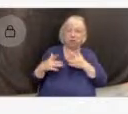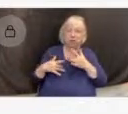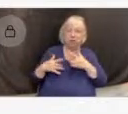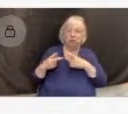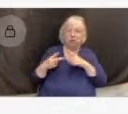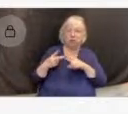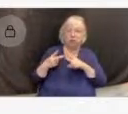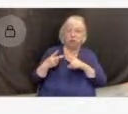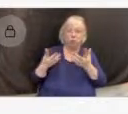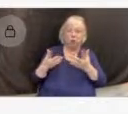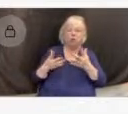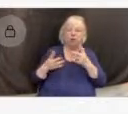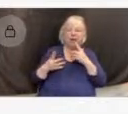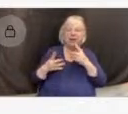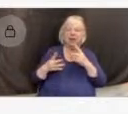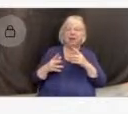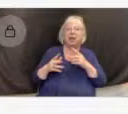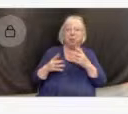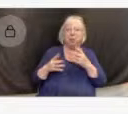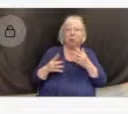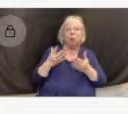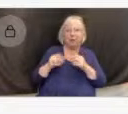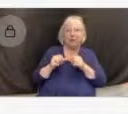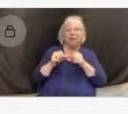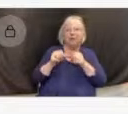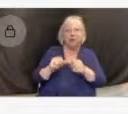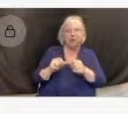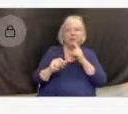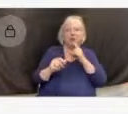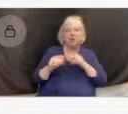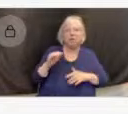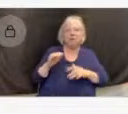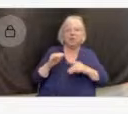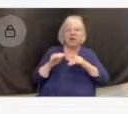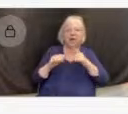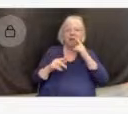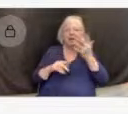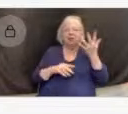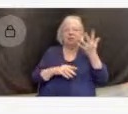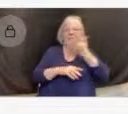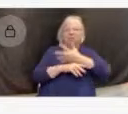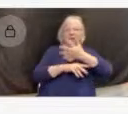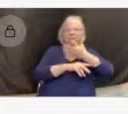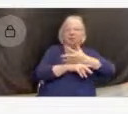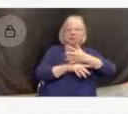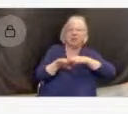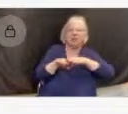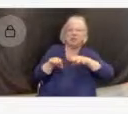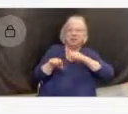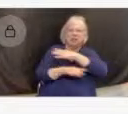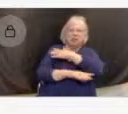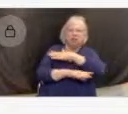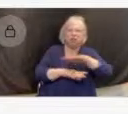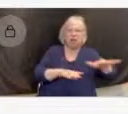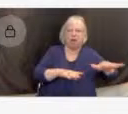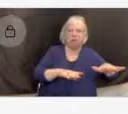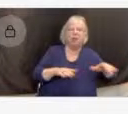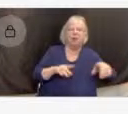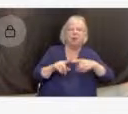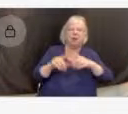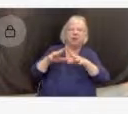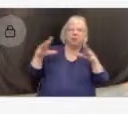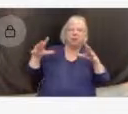will probably continue to be the flooding due to the clearing of the vegetation in this area, as well as the amount of